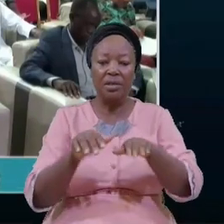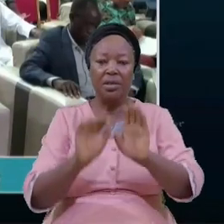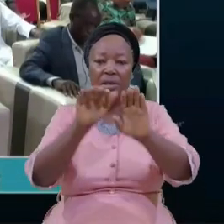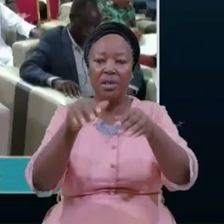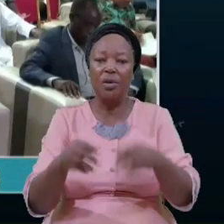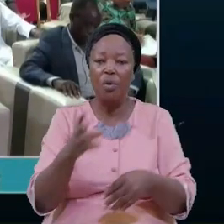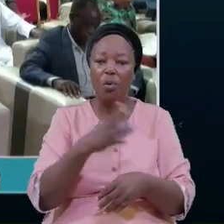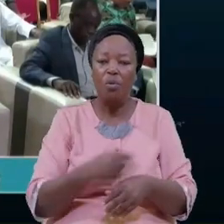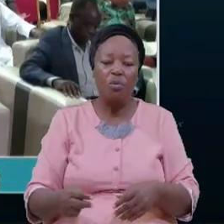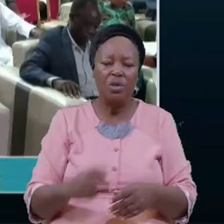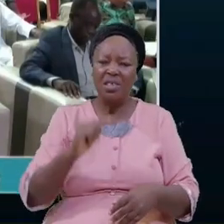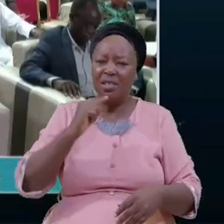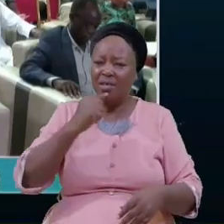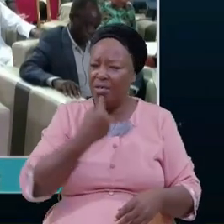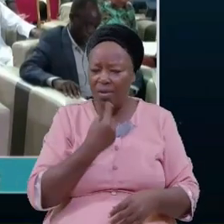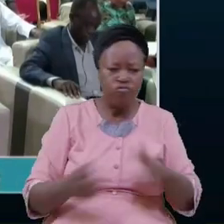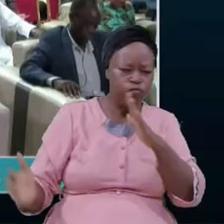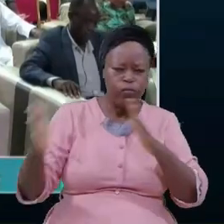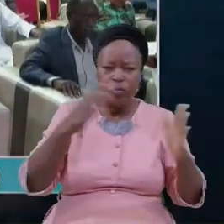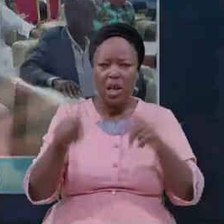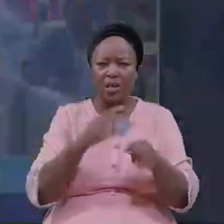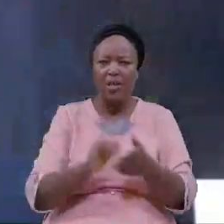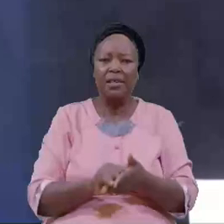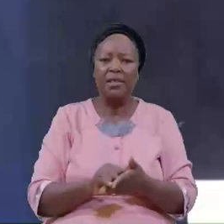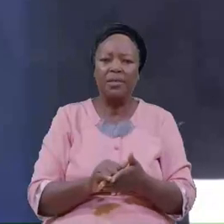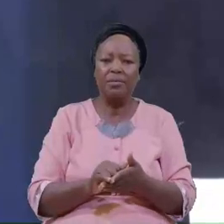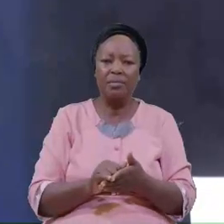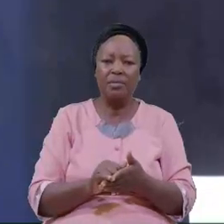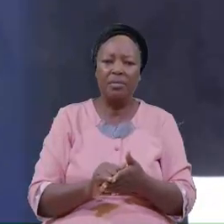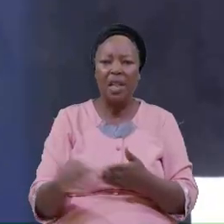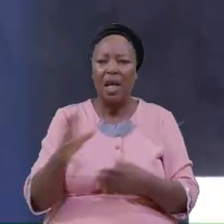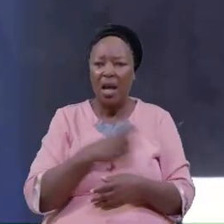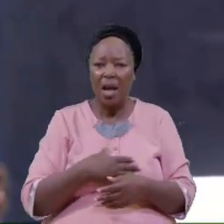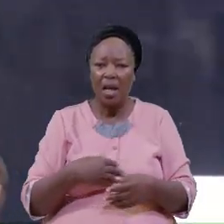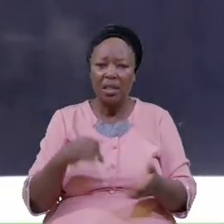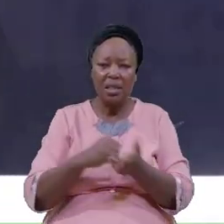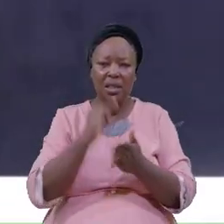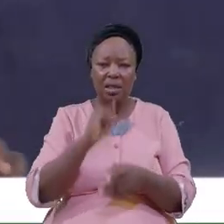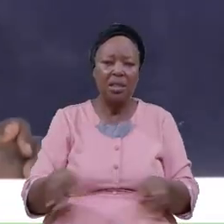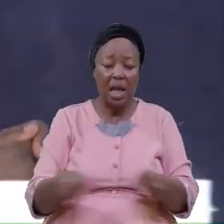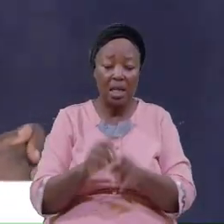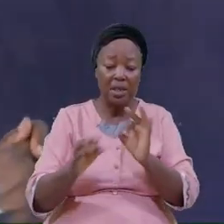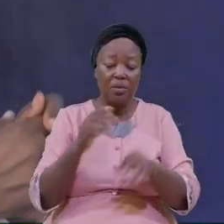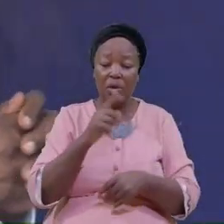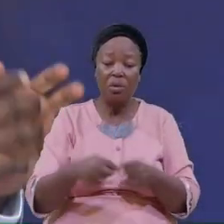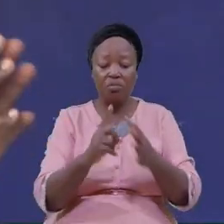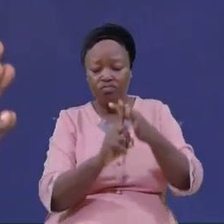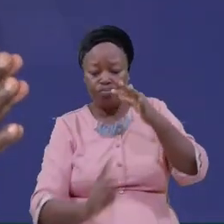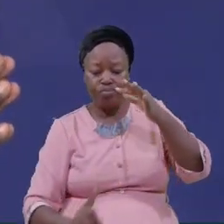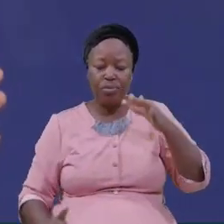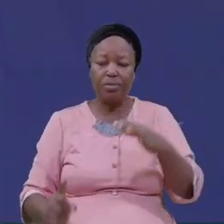la the waves were coming up. It's like we're going to be drowned. Comme s'ils allaient se noyer.